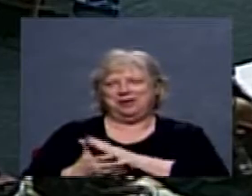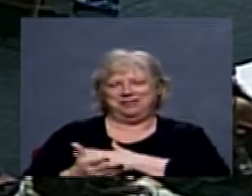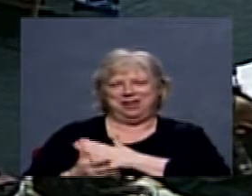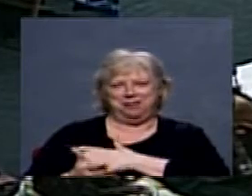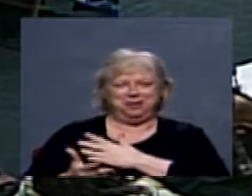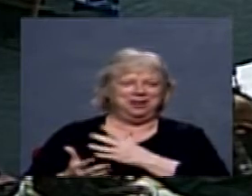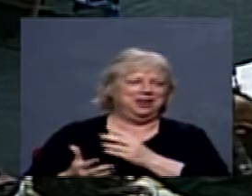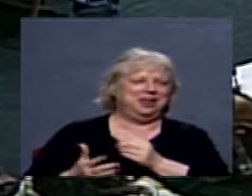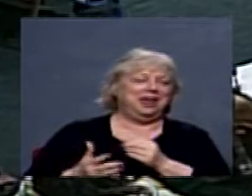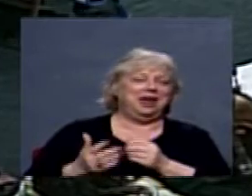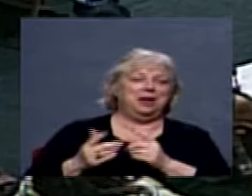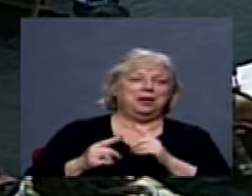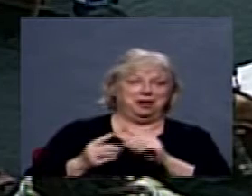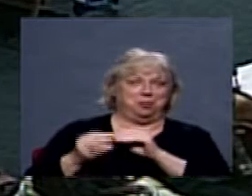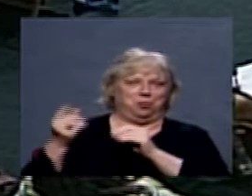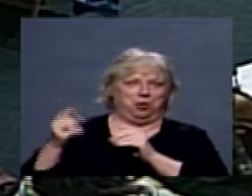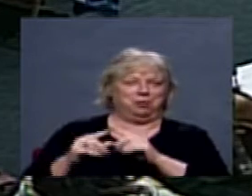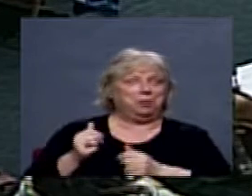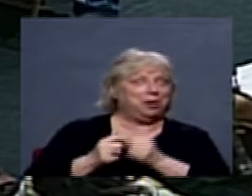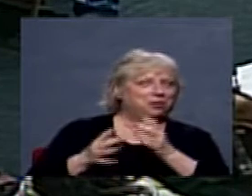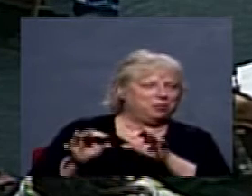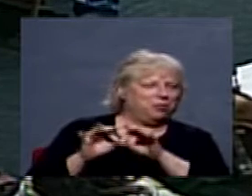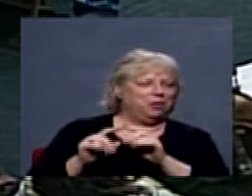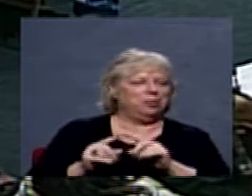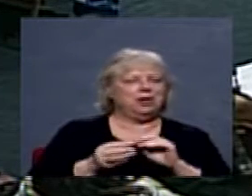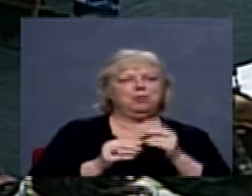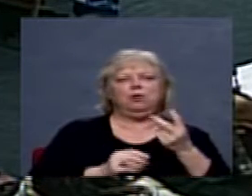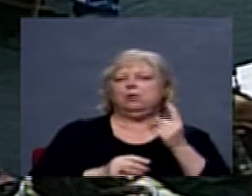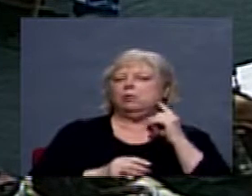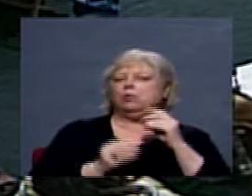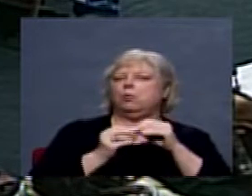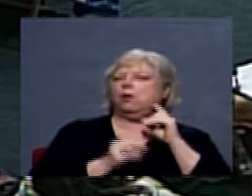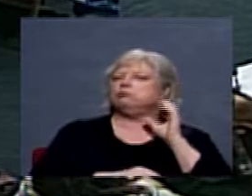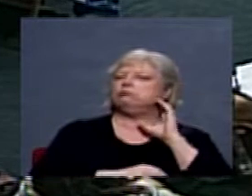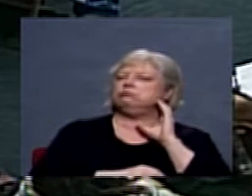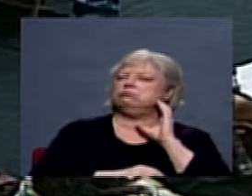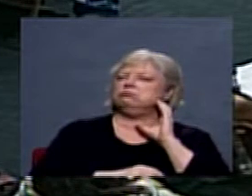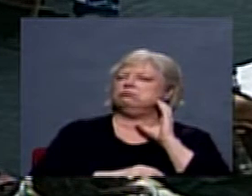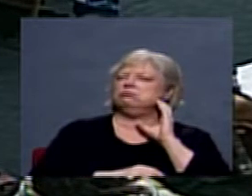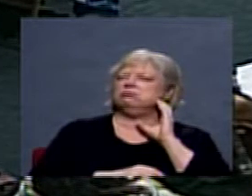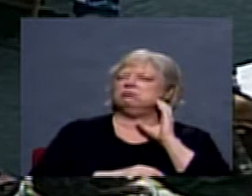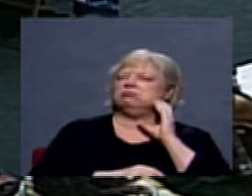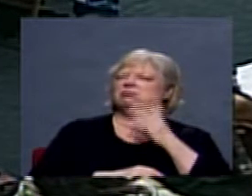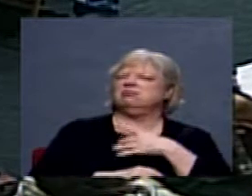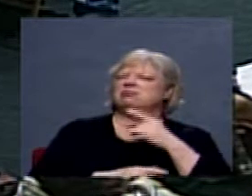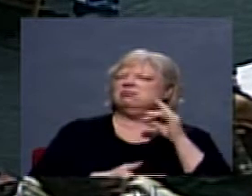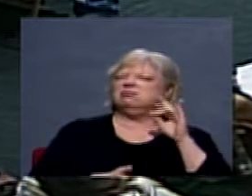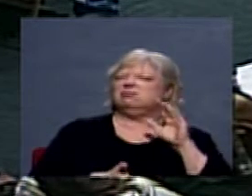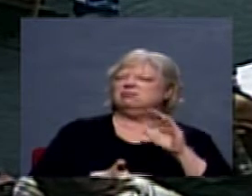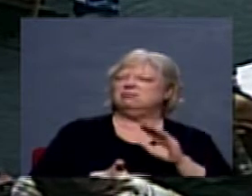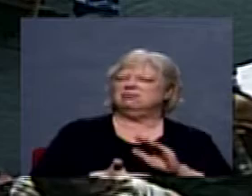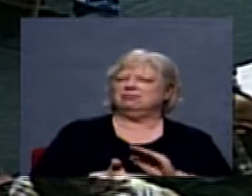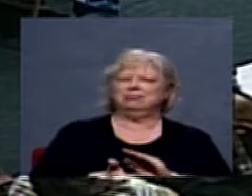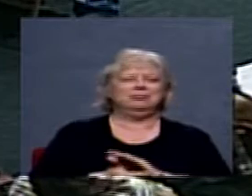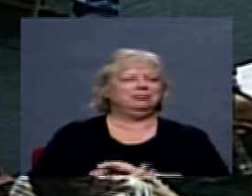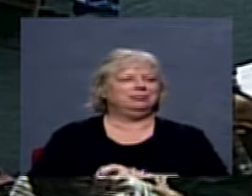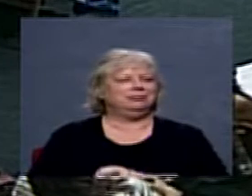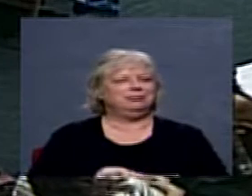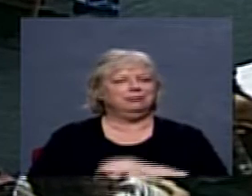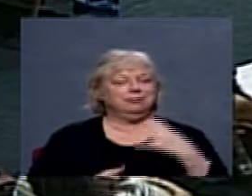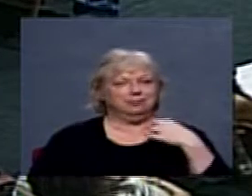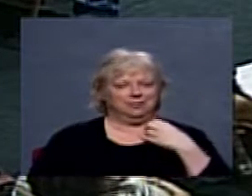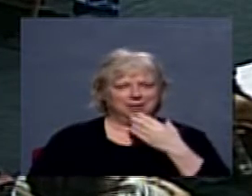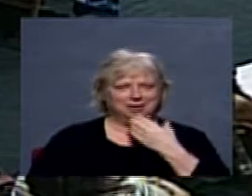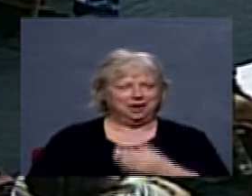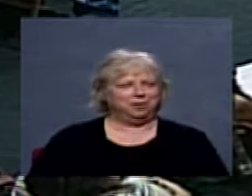number one, and most important. But number two, the more I hear about it, the less I like it. Thank you, Mr. May.